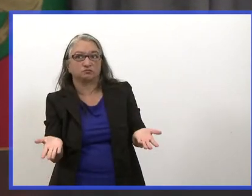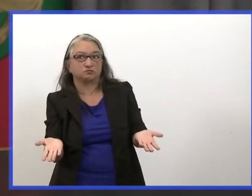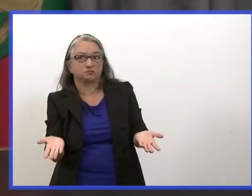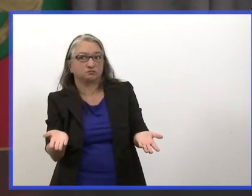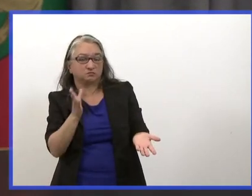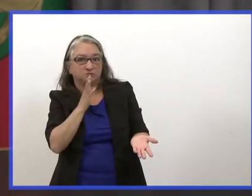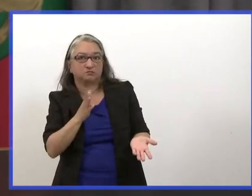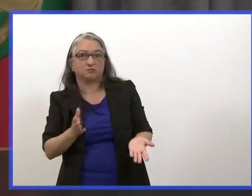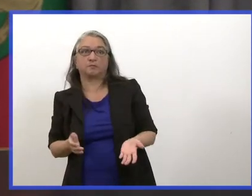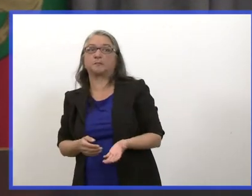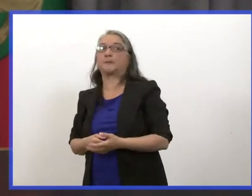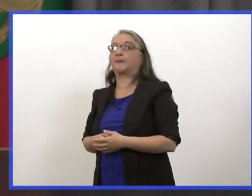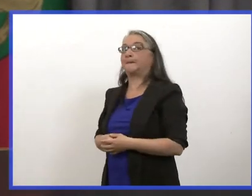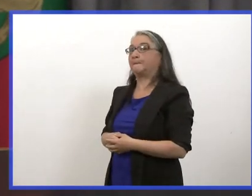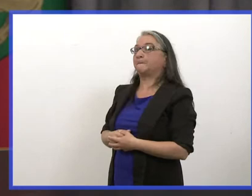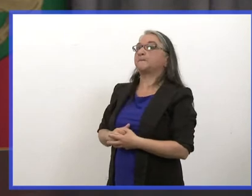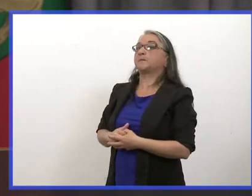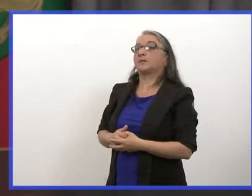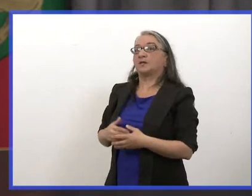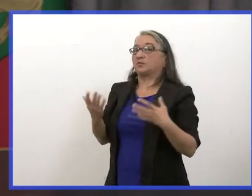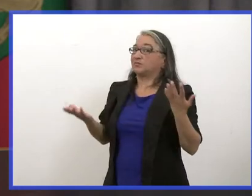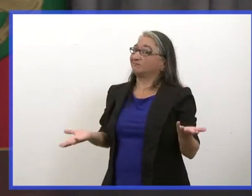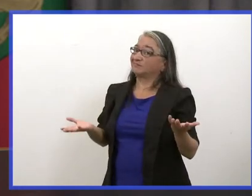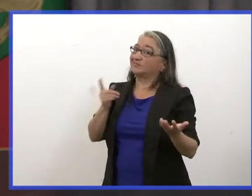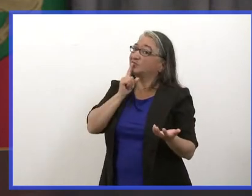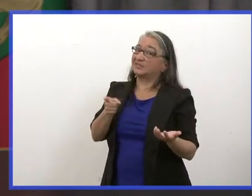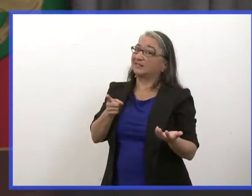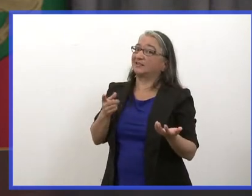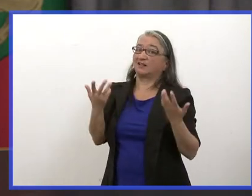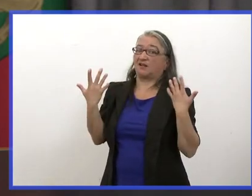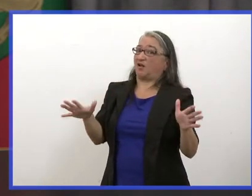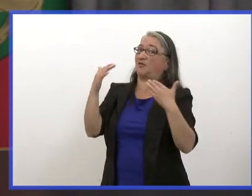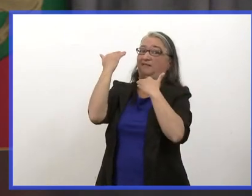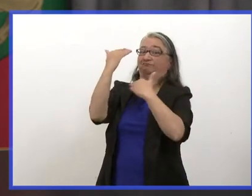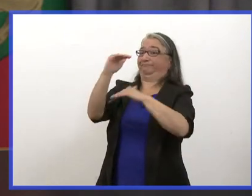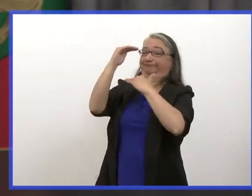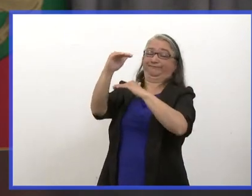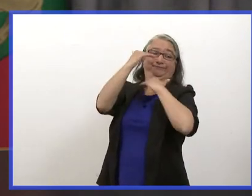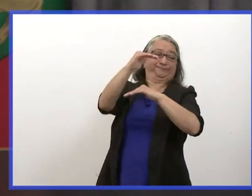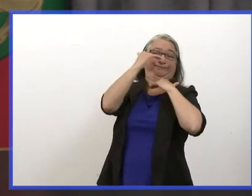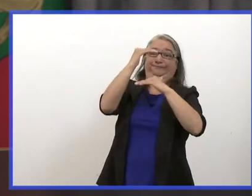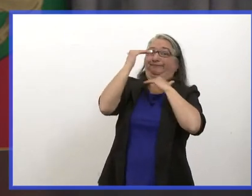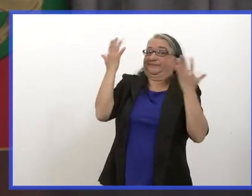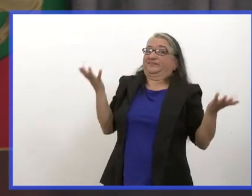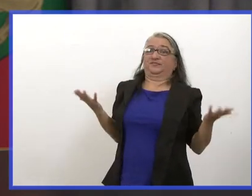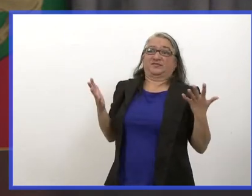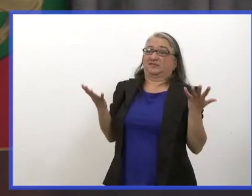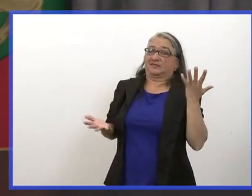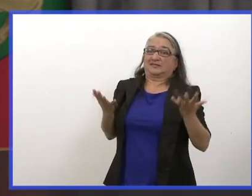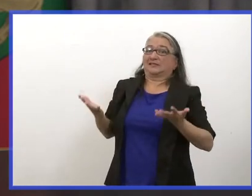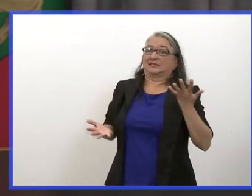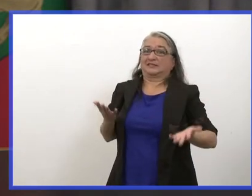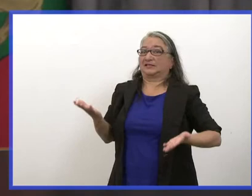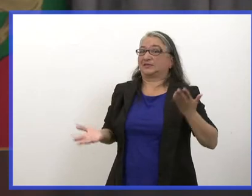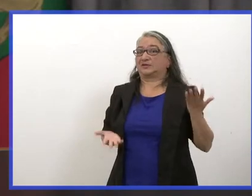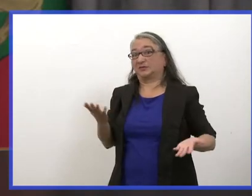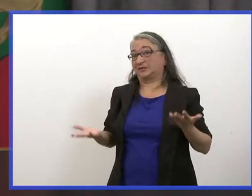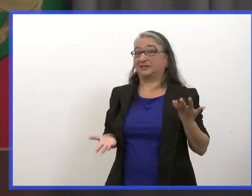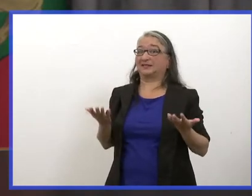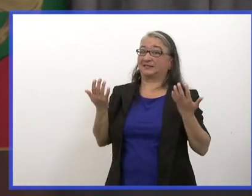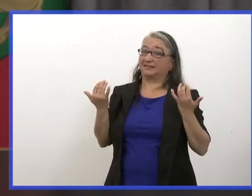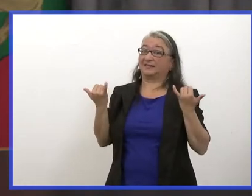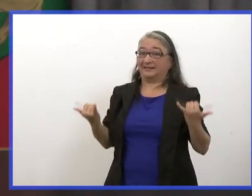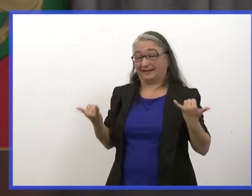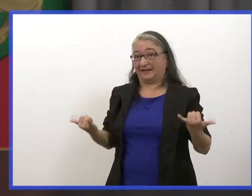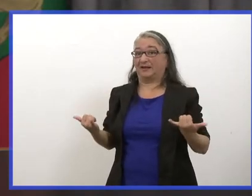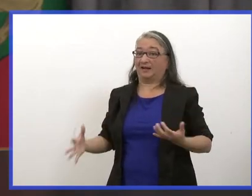And so I think that right now we've directed people who can work remotely to be able to